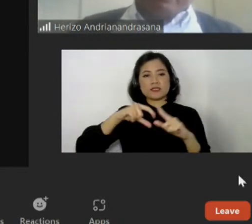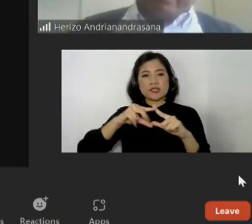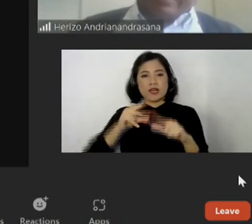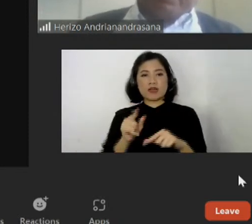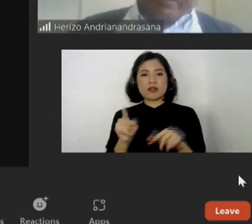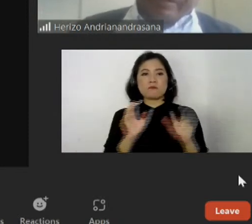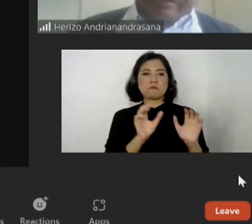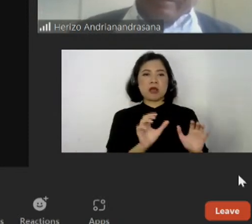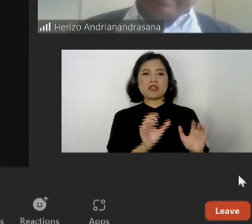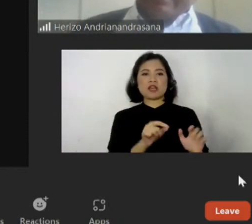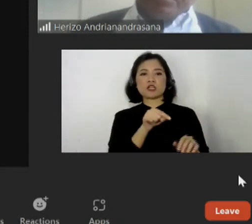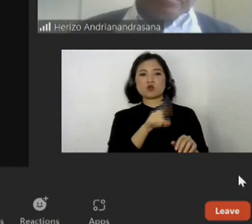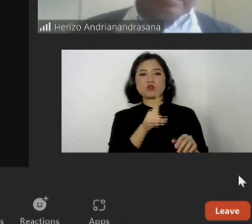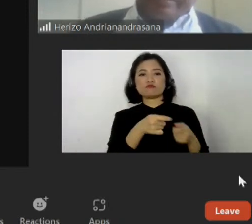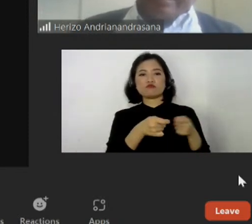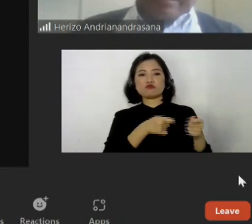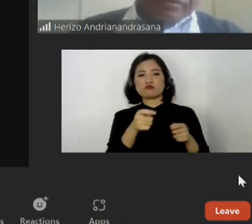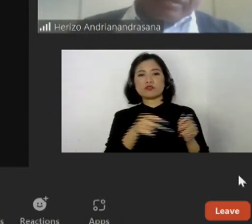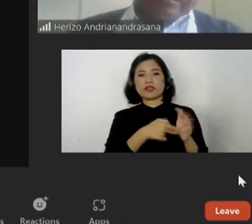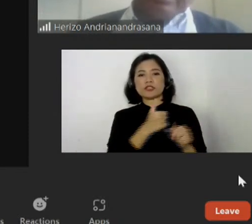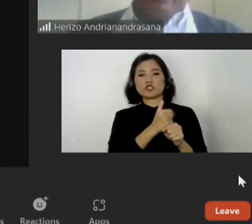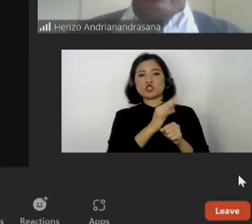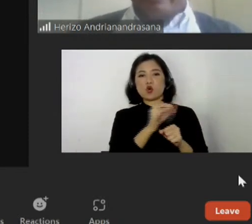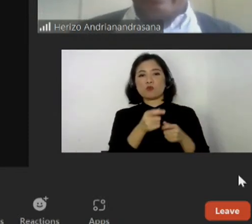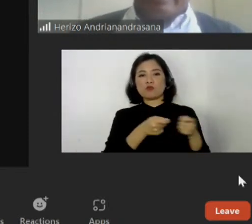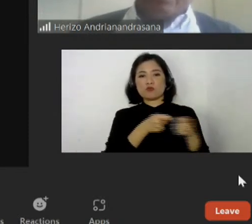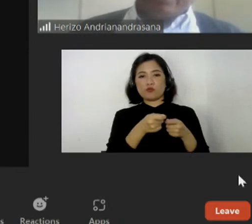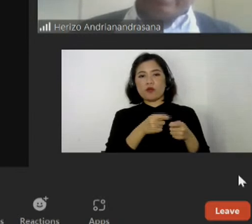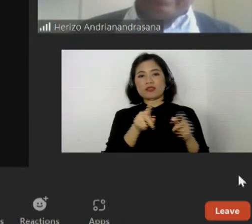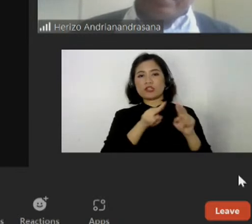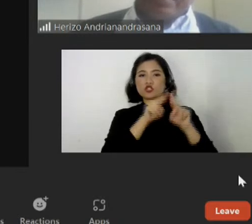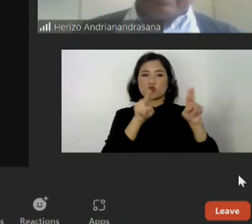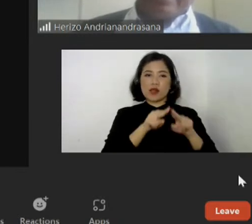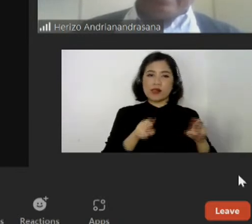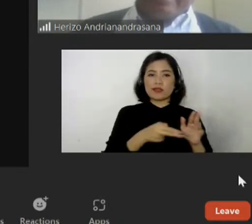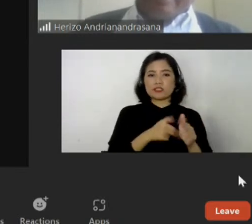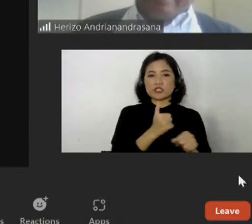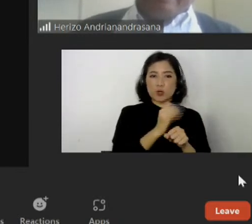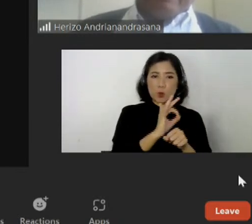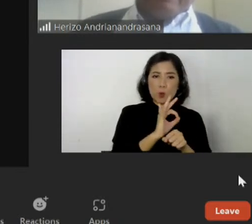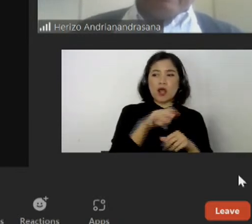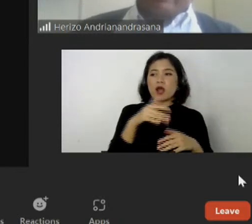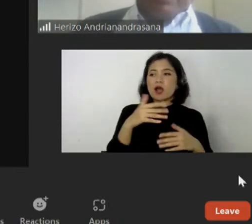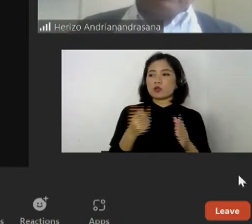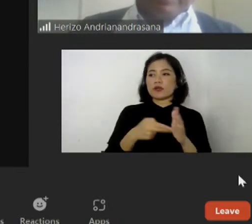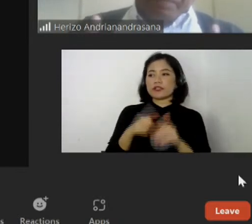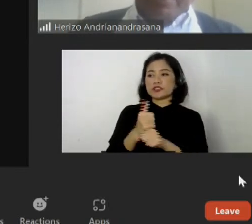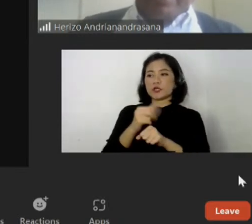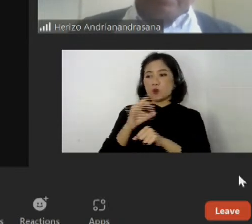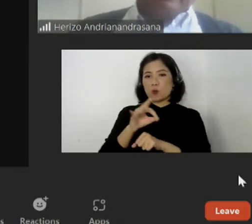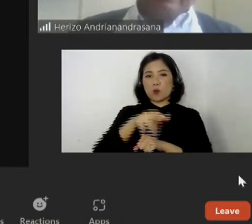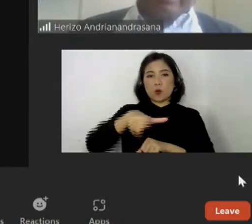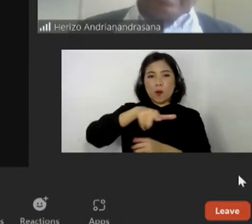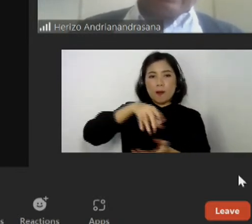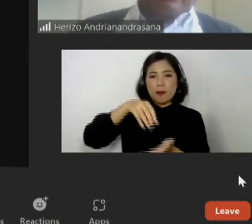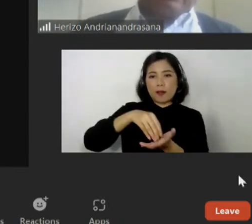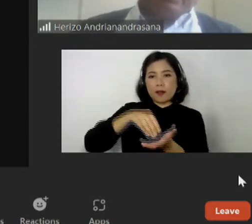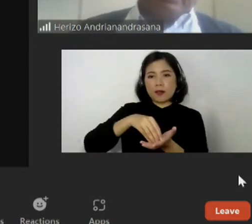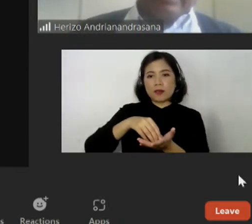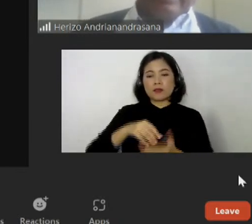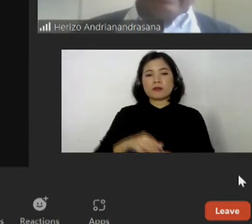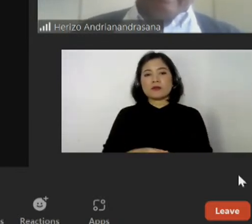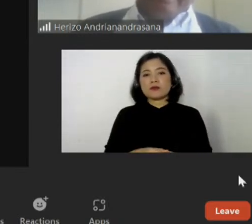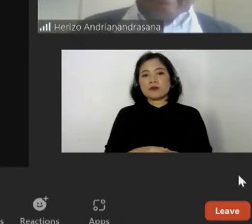most of them are managed by NGOs, international NGOs and local NGOs. That means they depend on